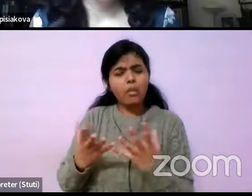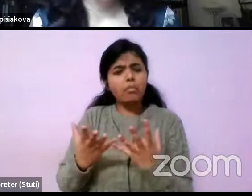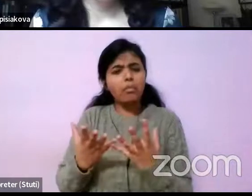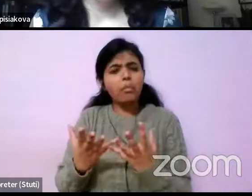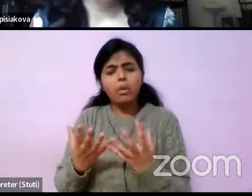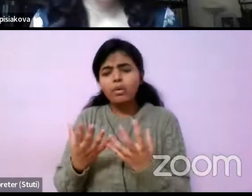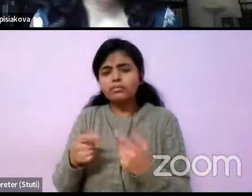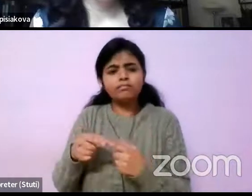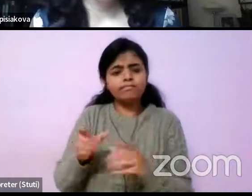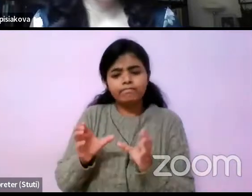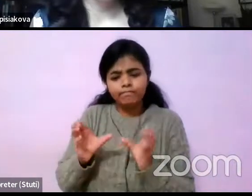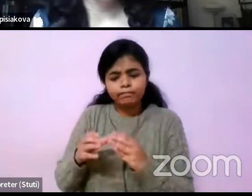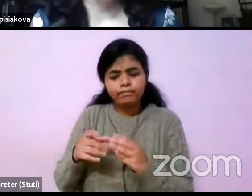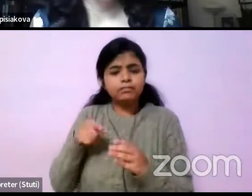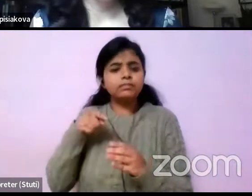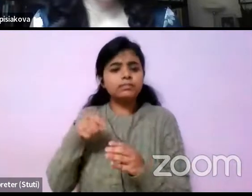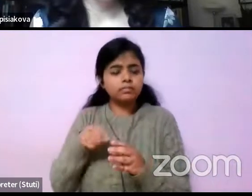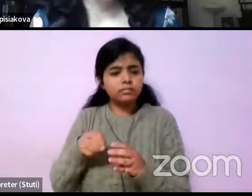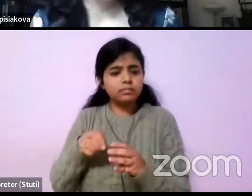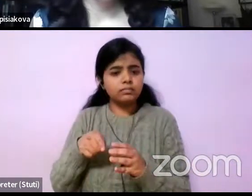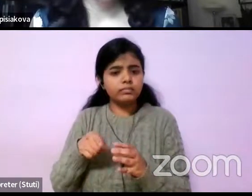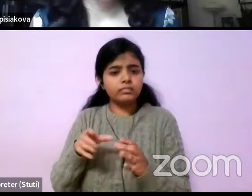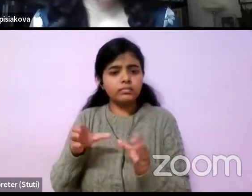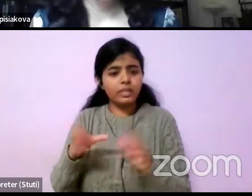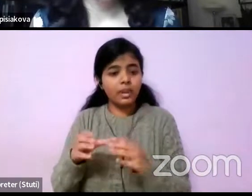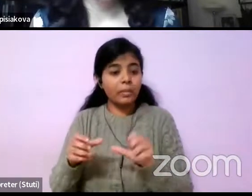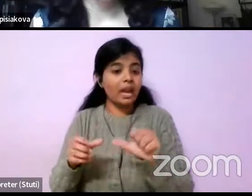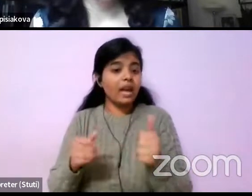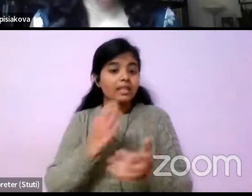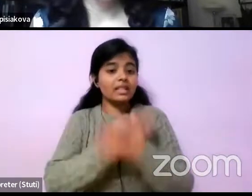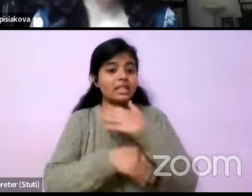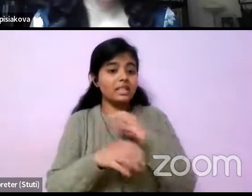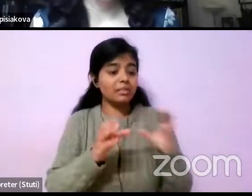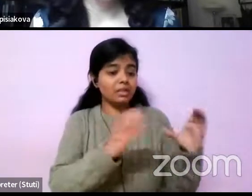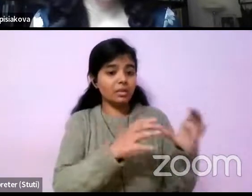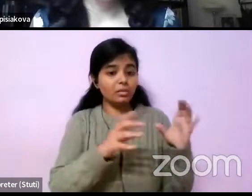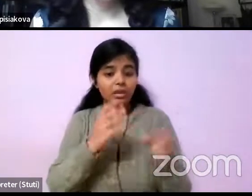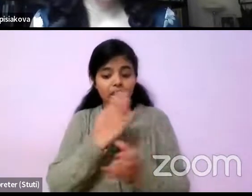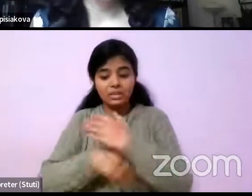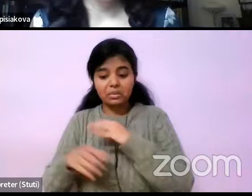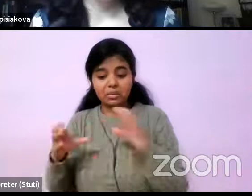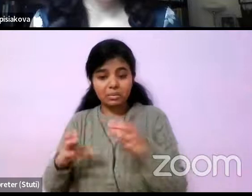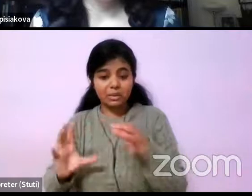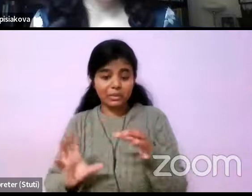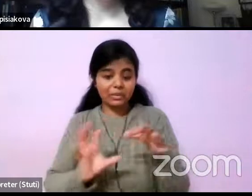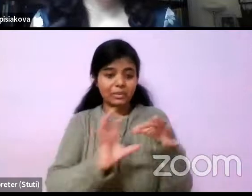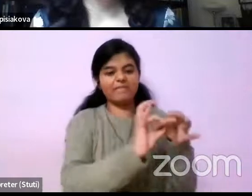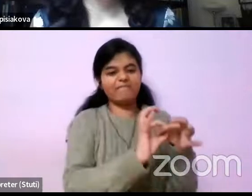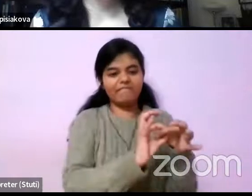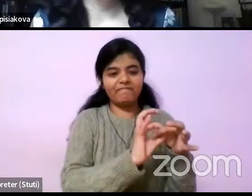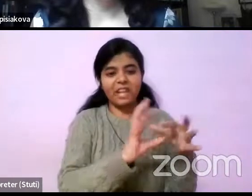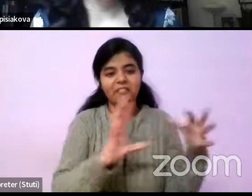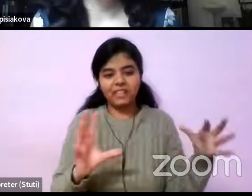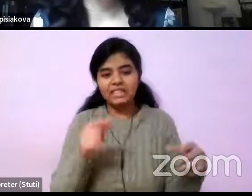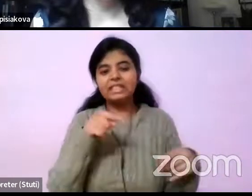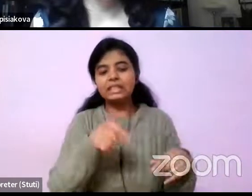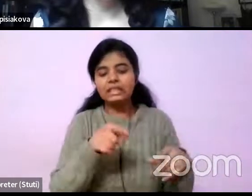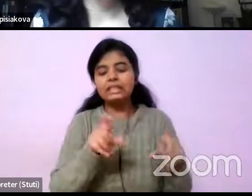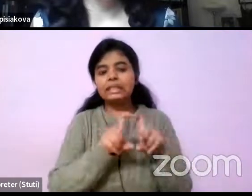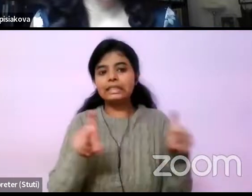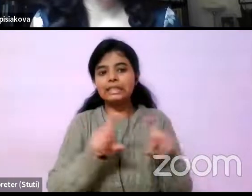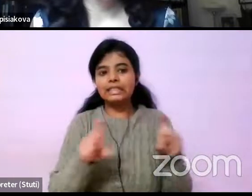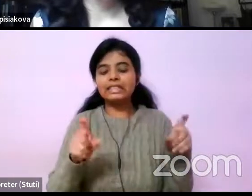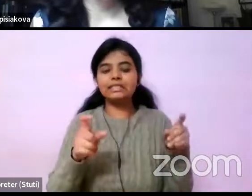not able to somehow build the bridges with other groups and other disability movements. So there is a very